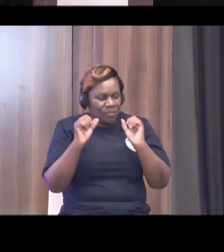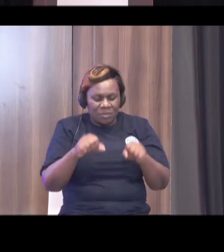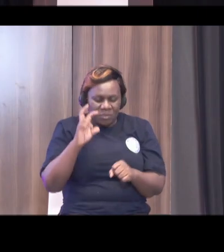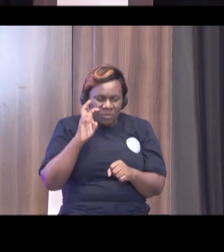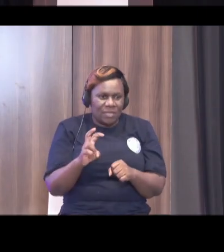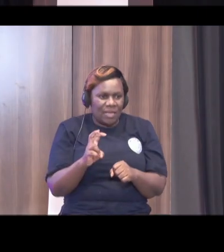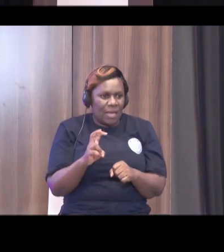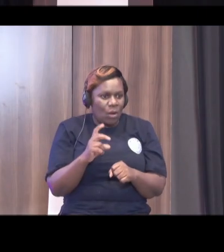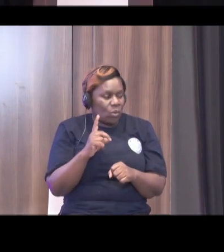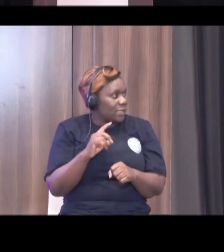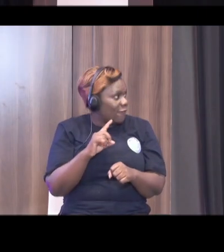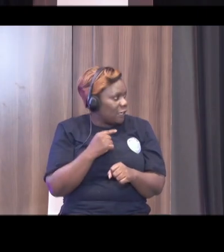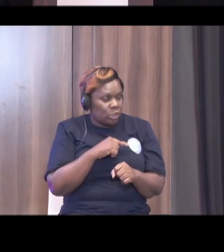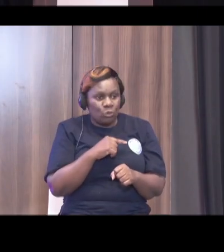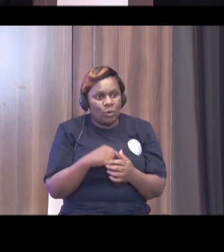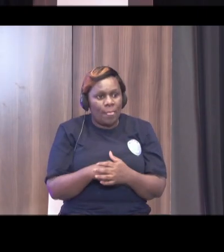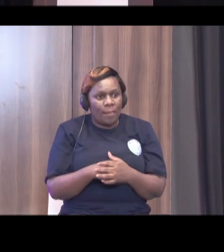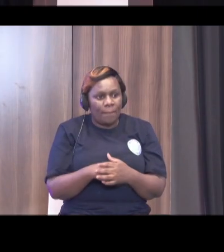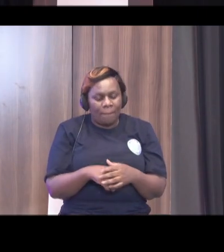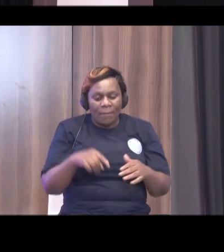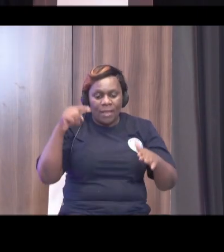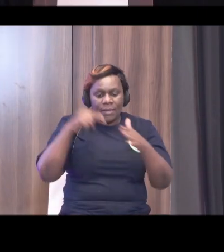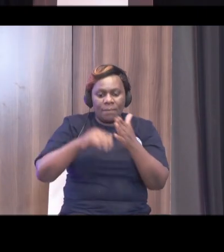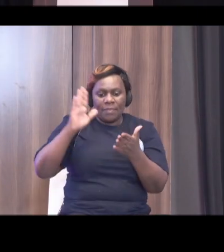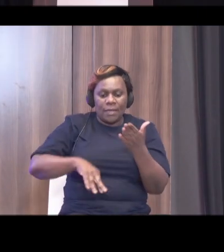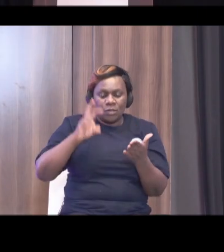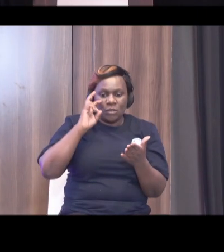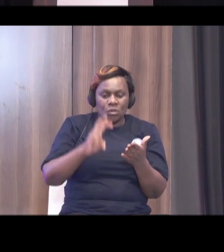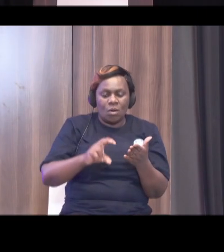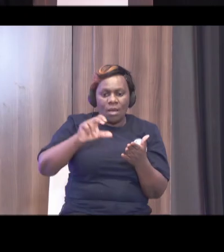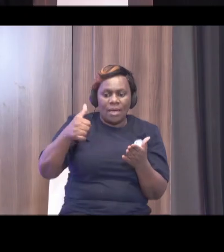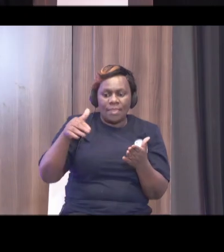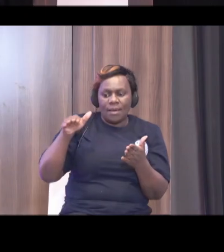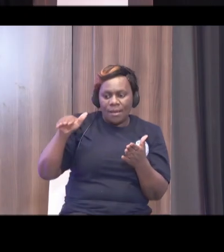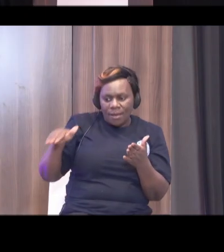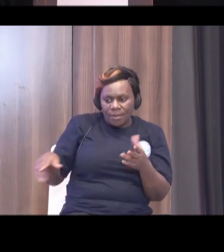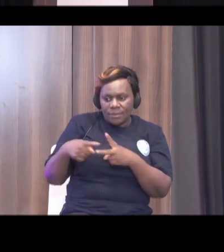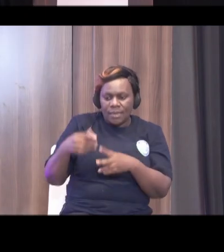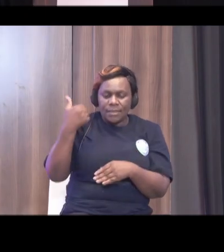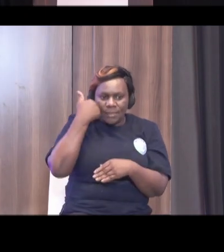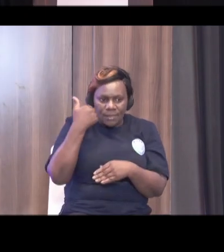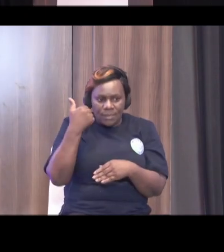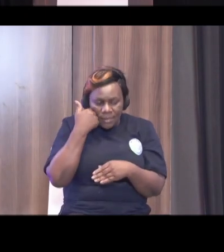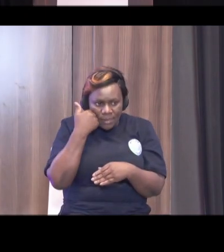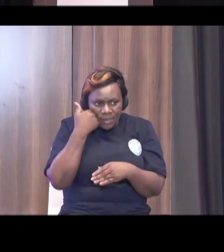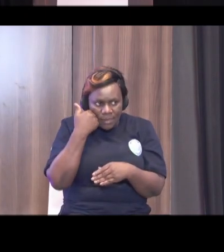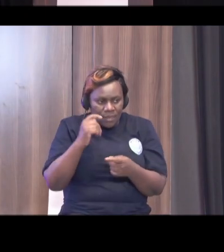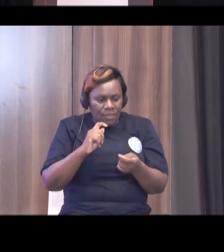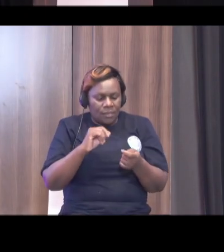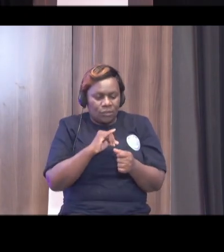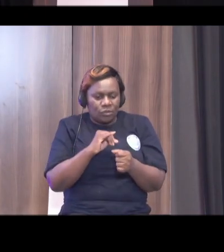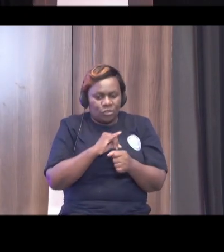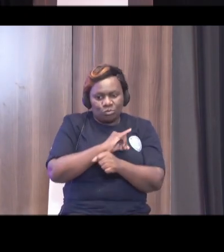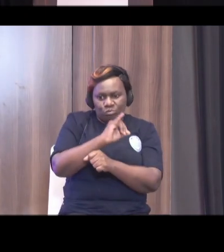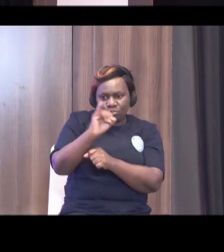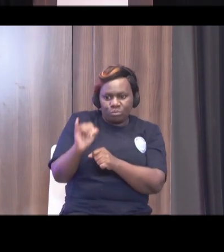that the curve looks a little steeper than what we saw for early onset disease. The shape of the curve is